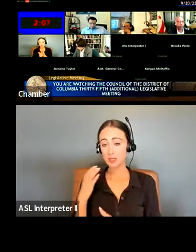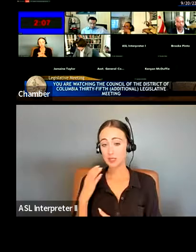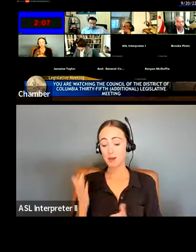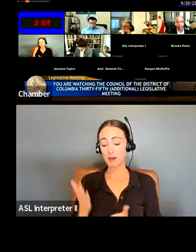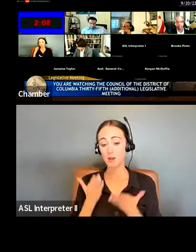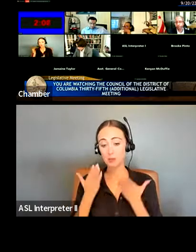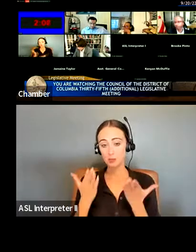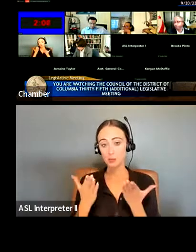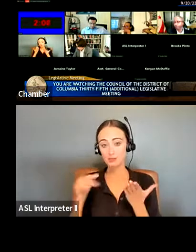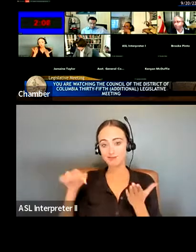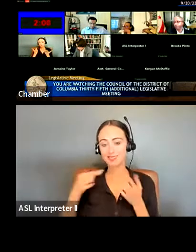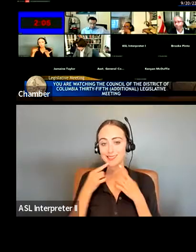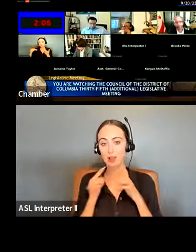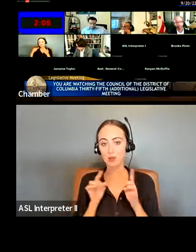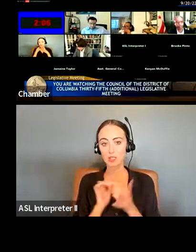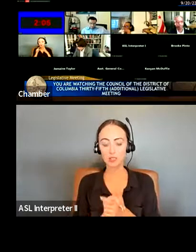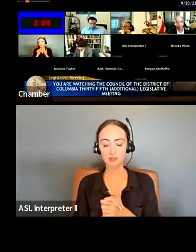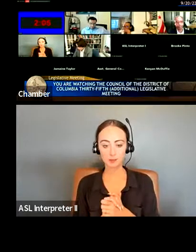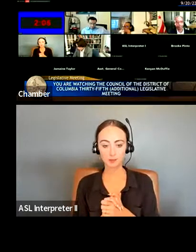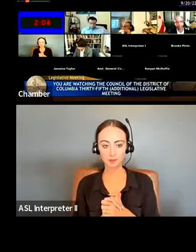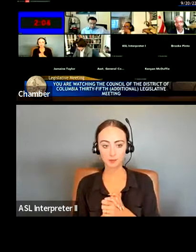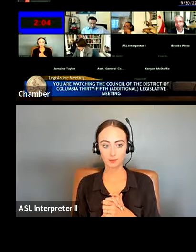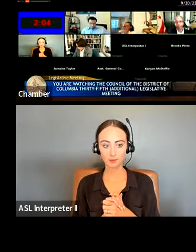move the declaration.